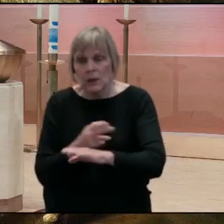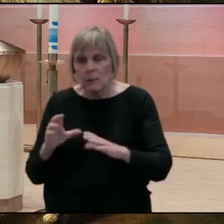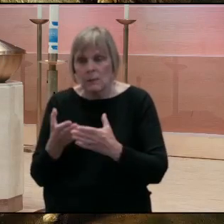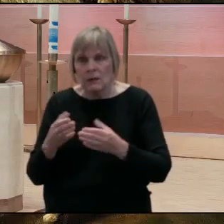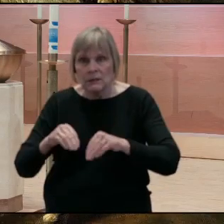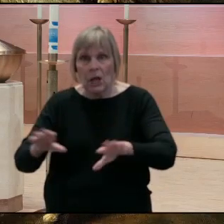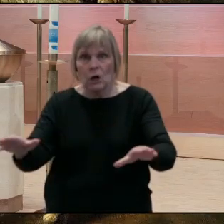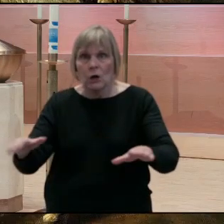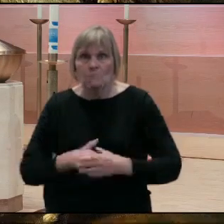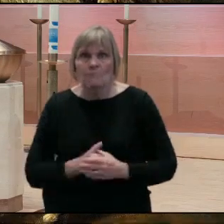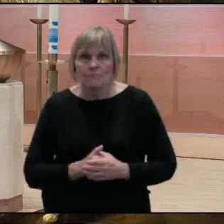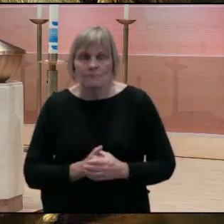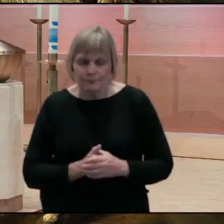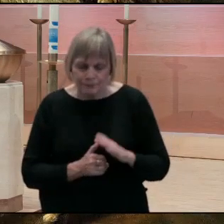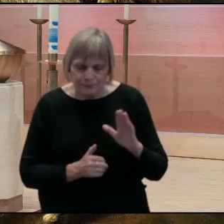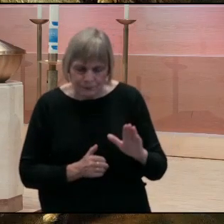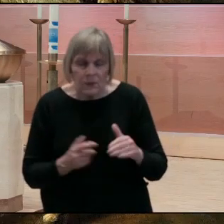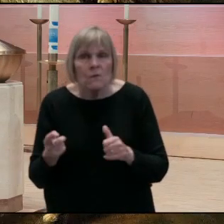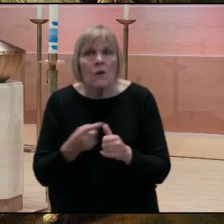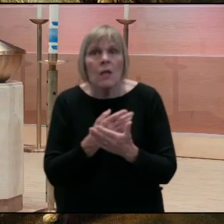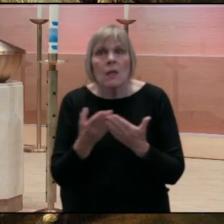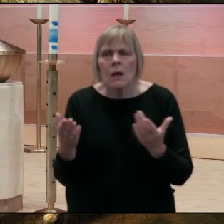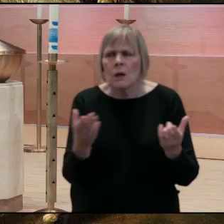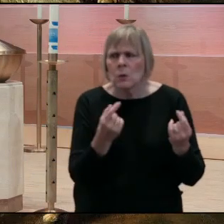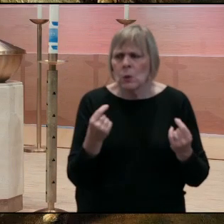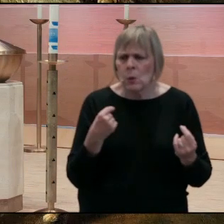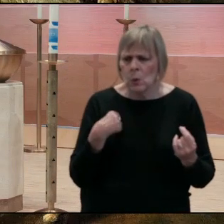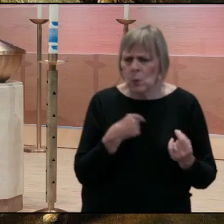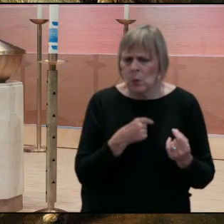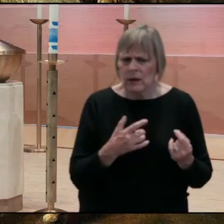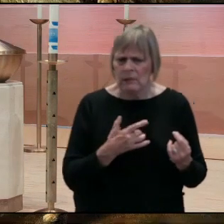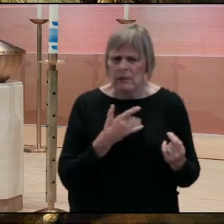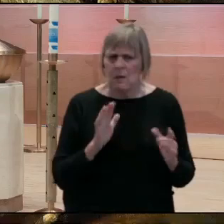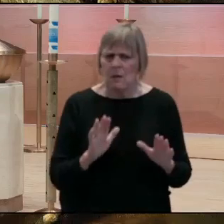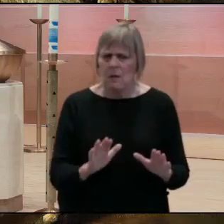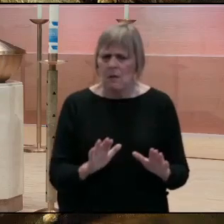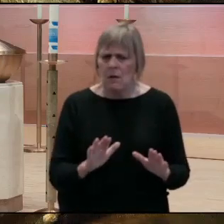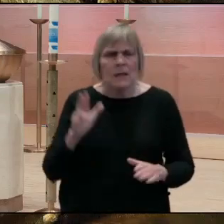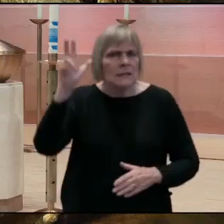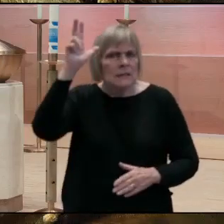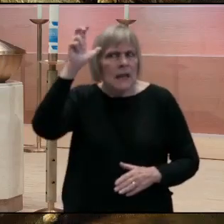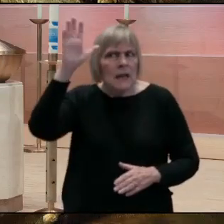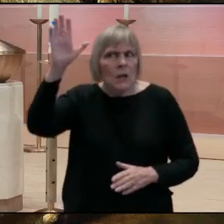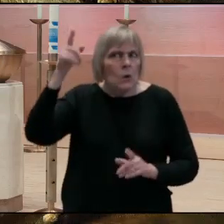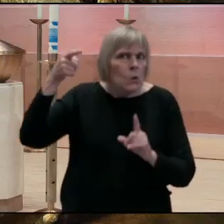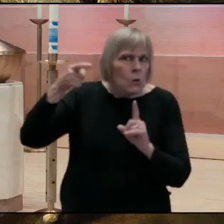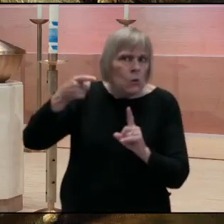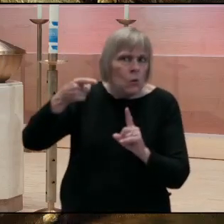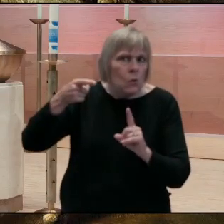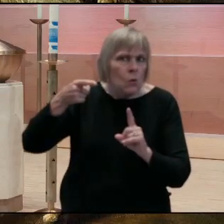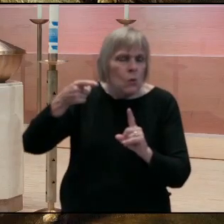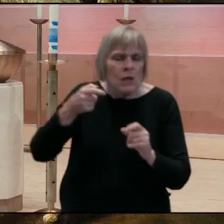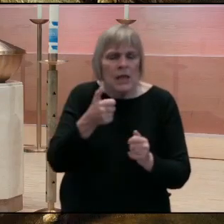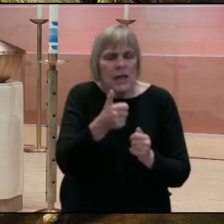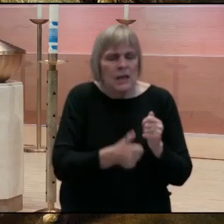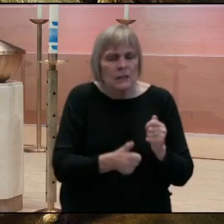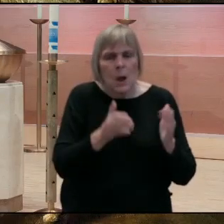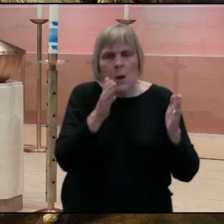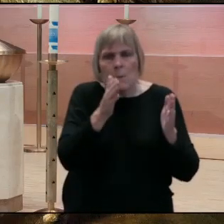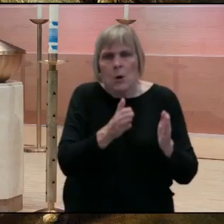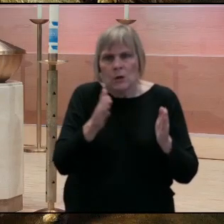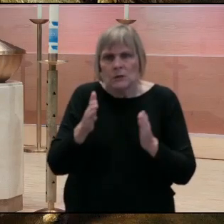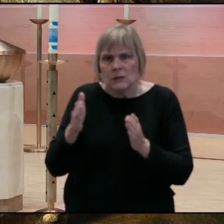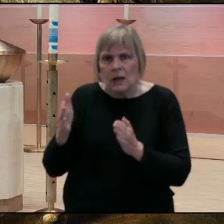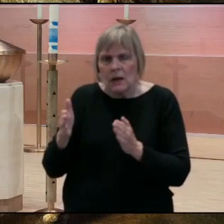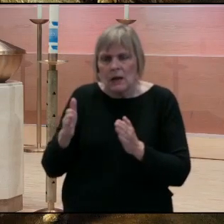sheep. And the first thing this should do for us is make us realize that Satan's goal is to drive each and every one of